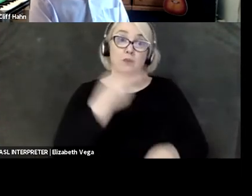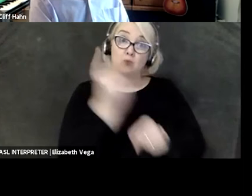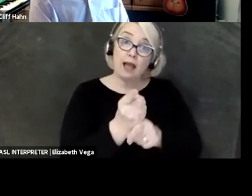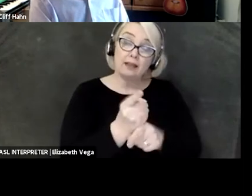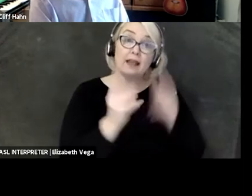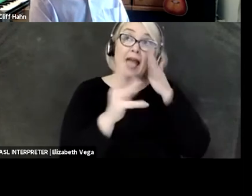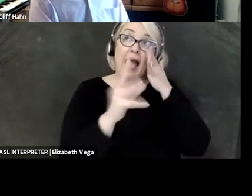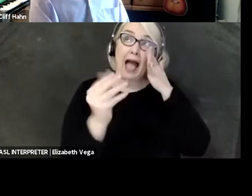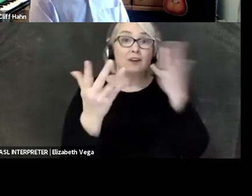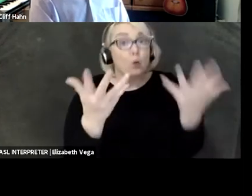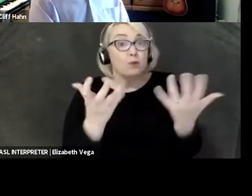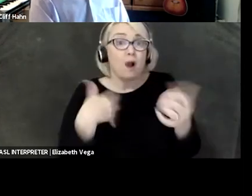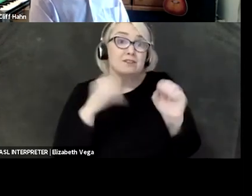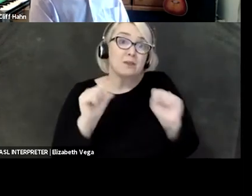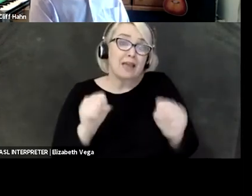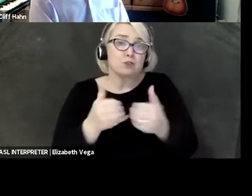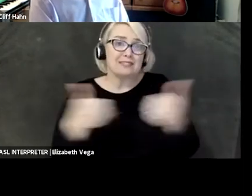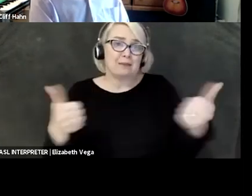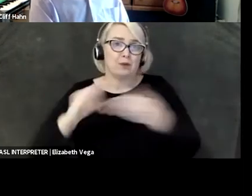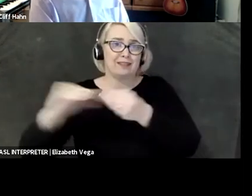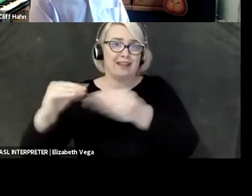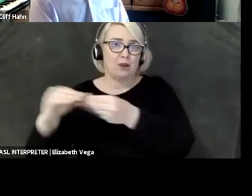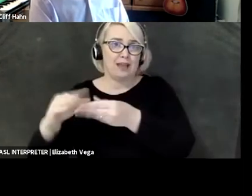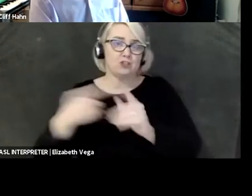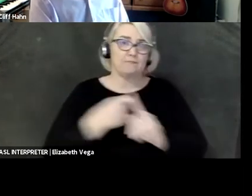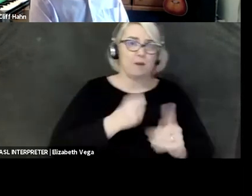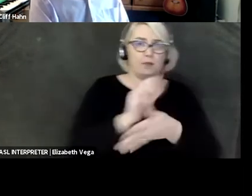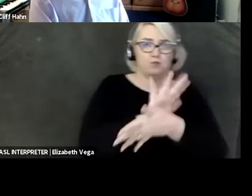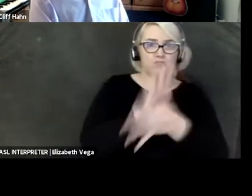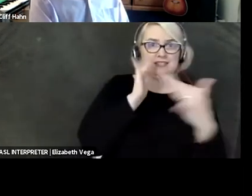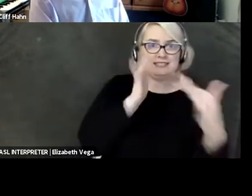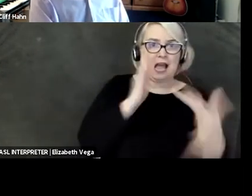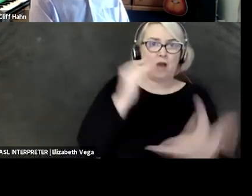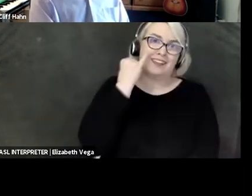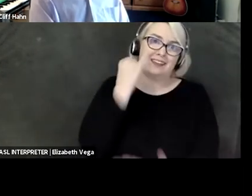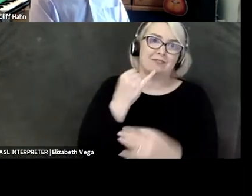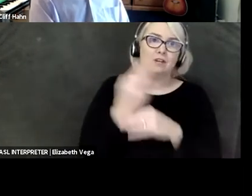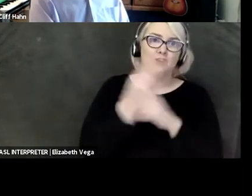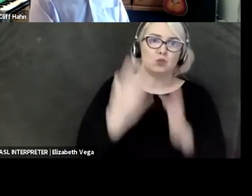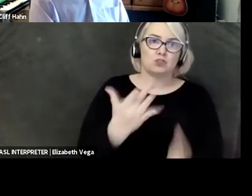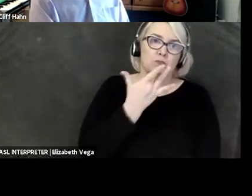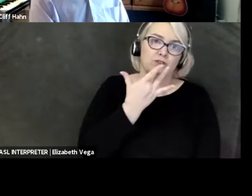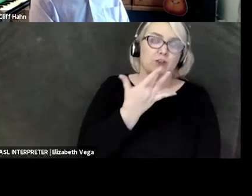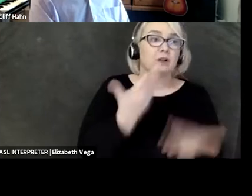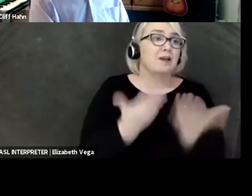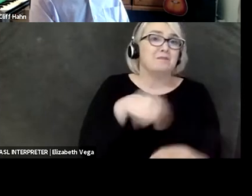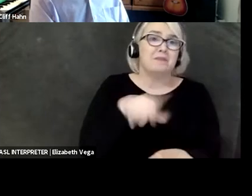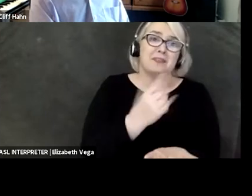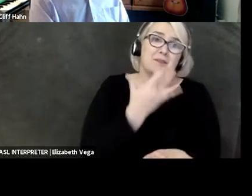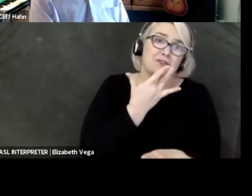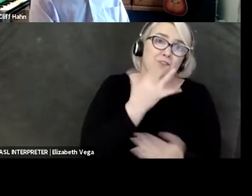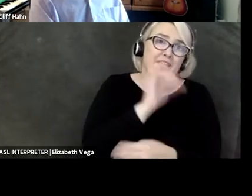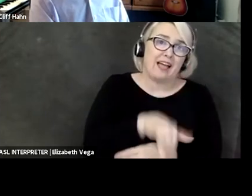able to separate that narration from the mix if the consumer so desires, so that they can listen in whatever way makes sense for